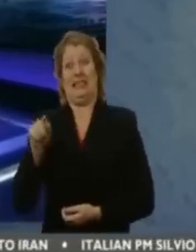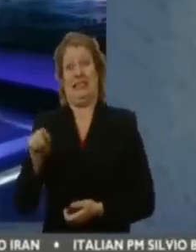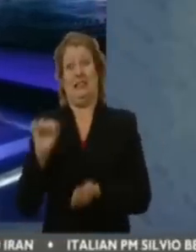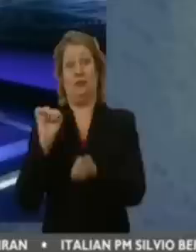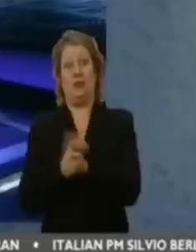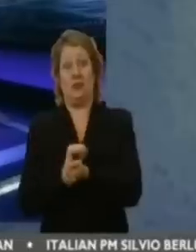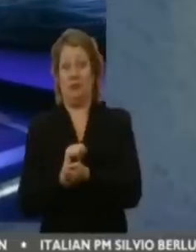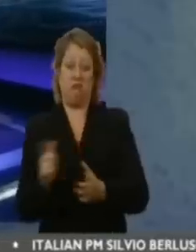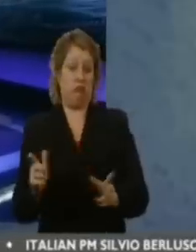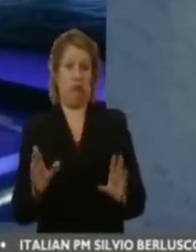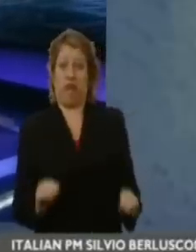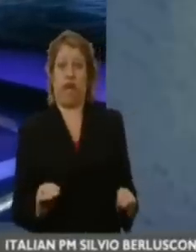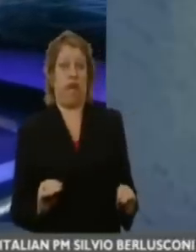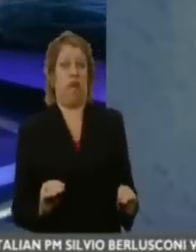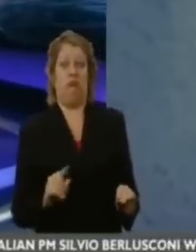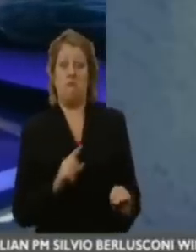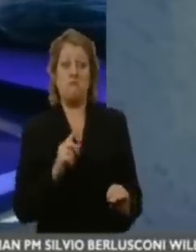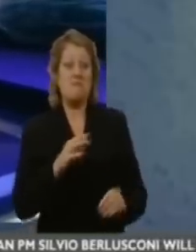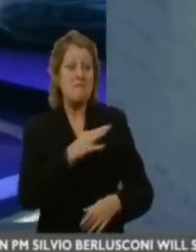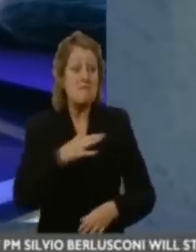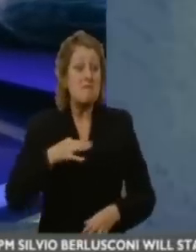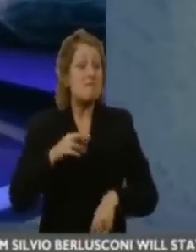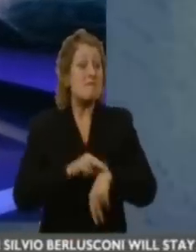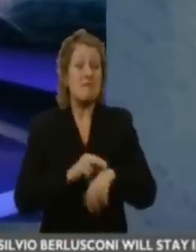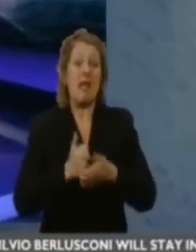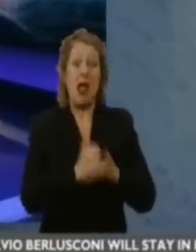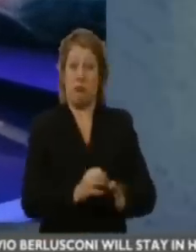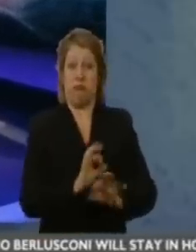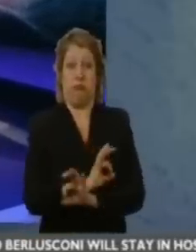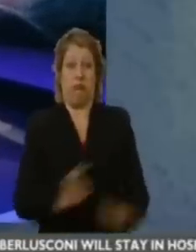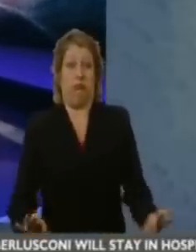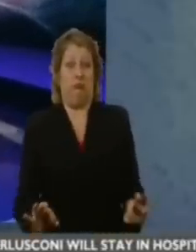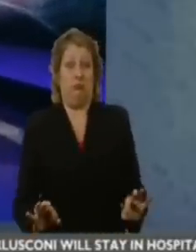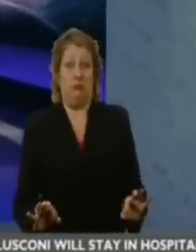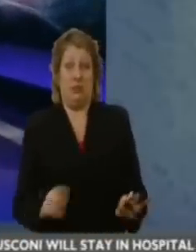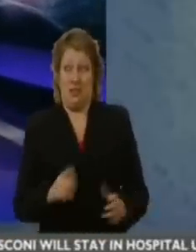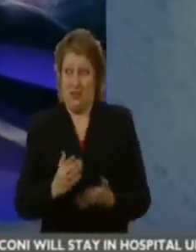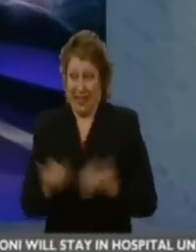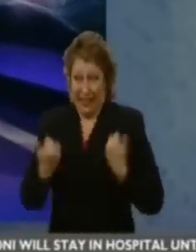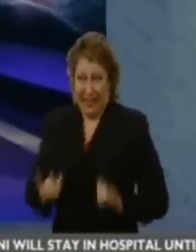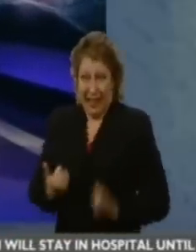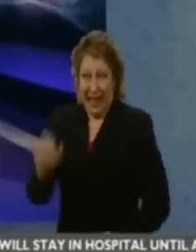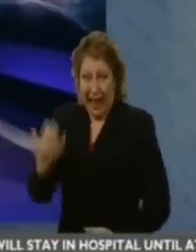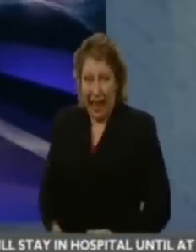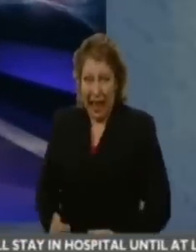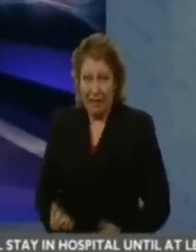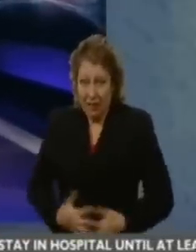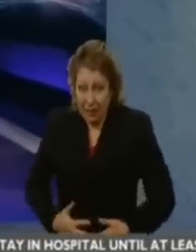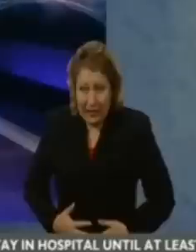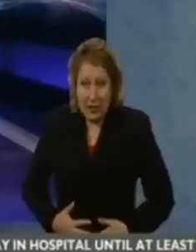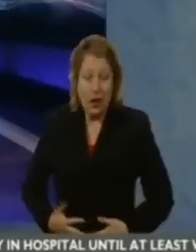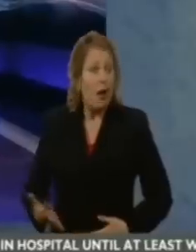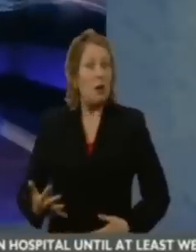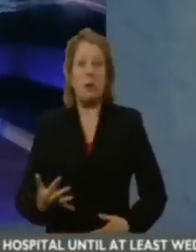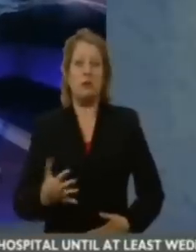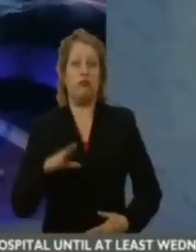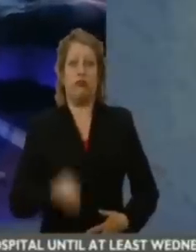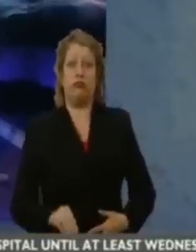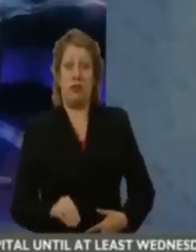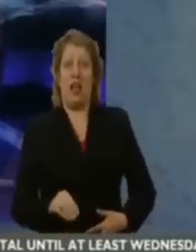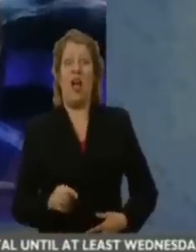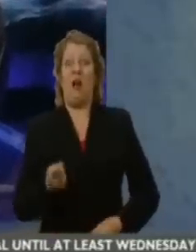stopped allowing him any kind of medical attention when he had a very serious medical problem with all this stomach ailments. And